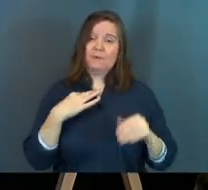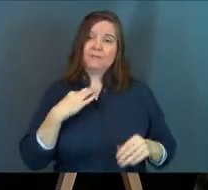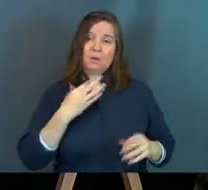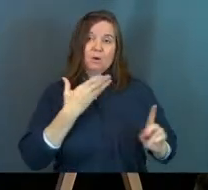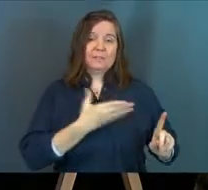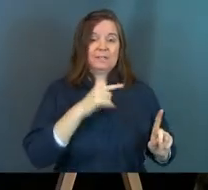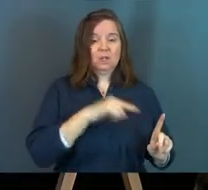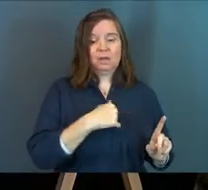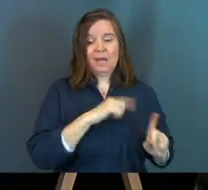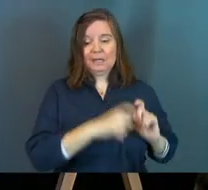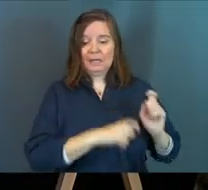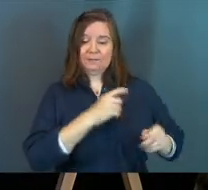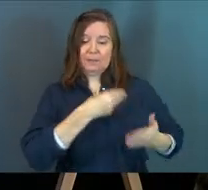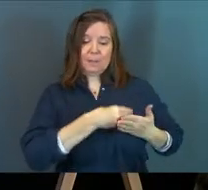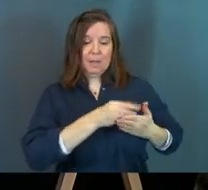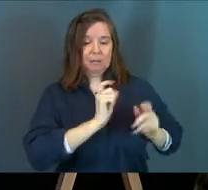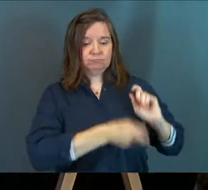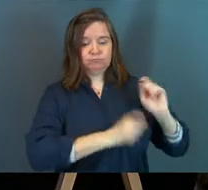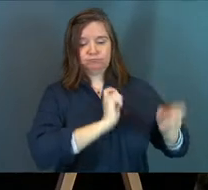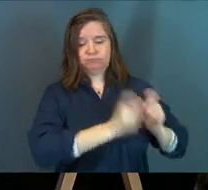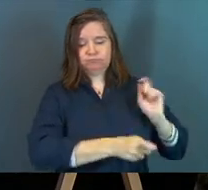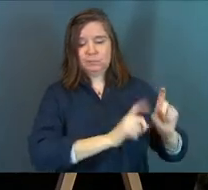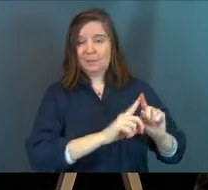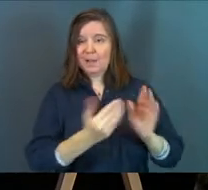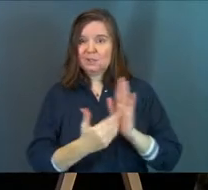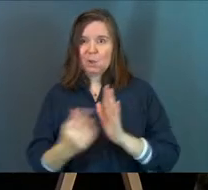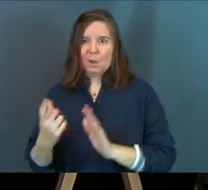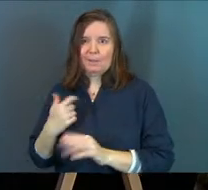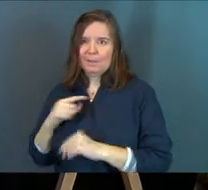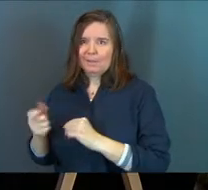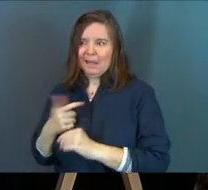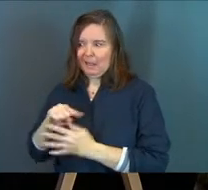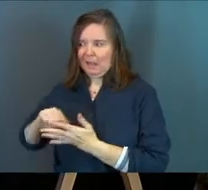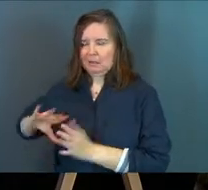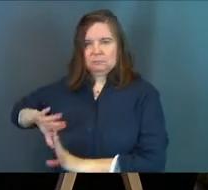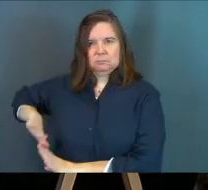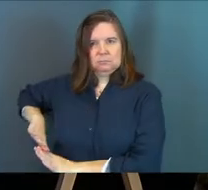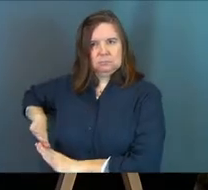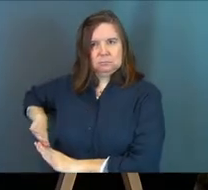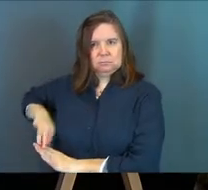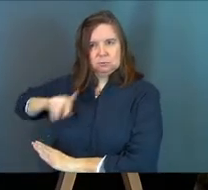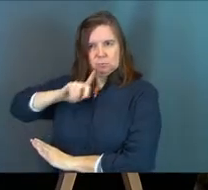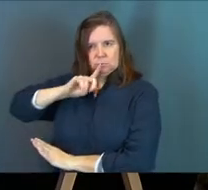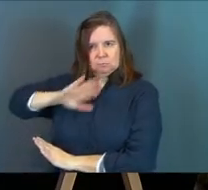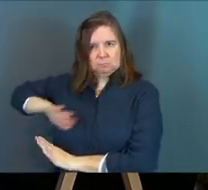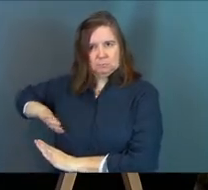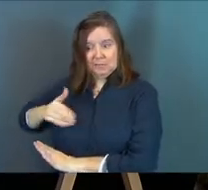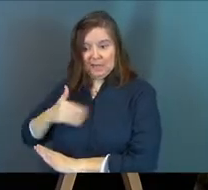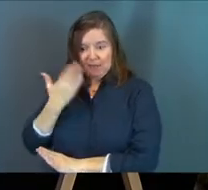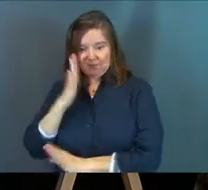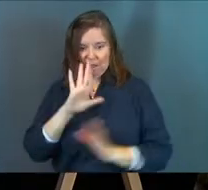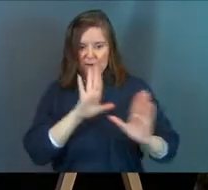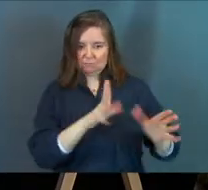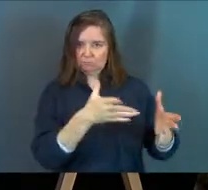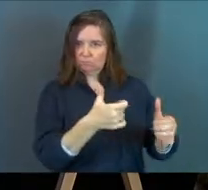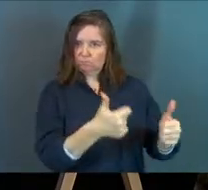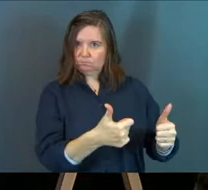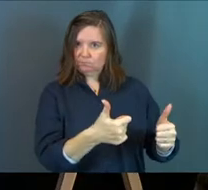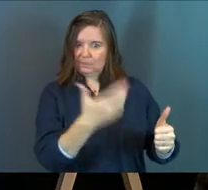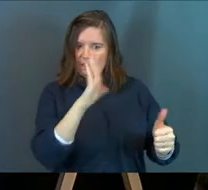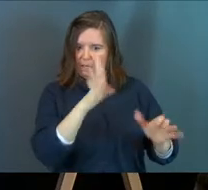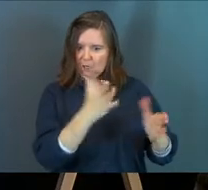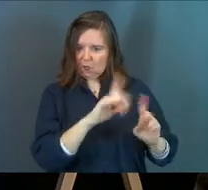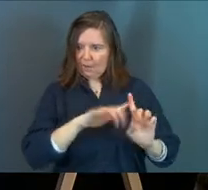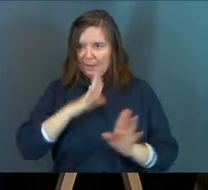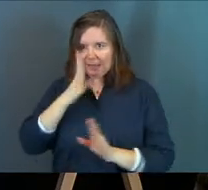volunteer over here and I give all this money away. But again, don't ask me about any of this other stuff. Because I've got God in this box. Because why? Because